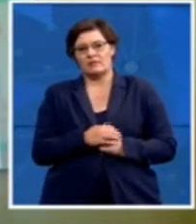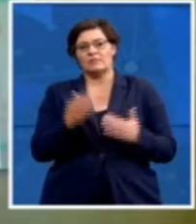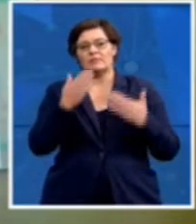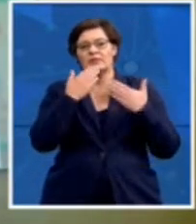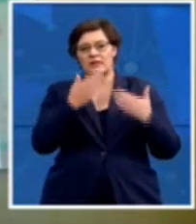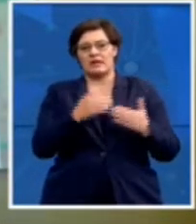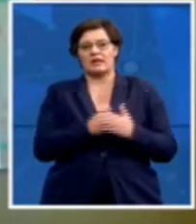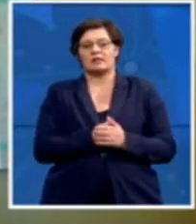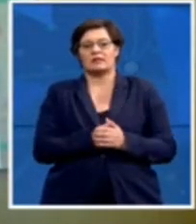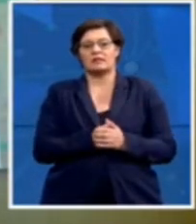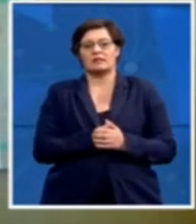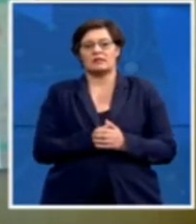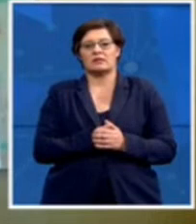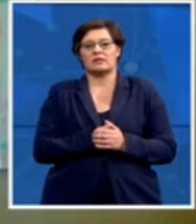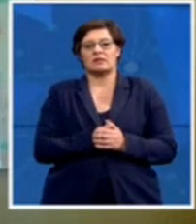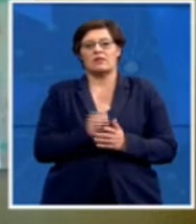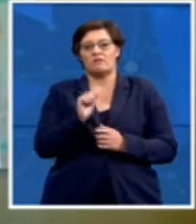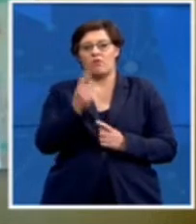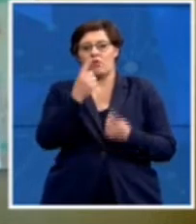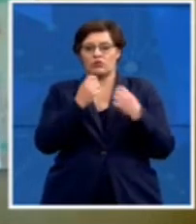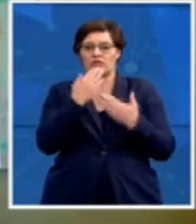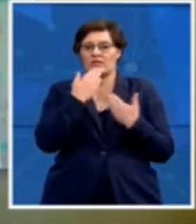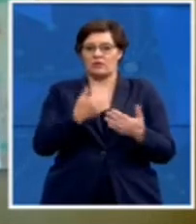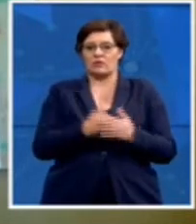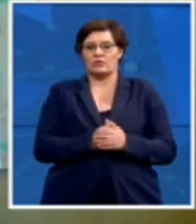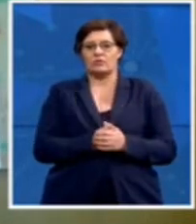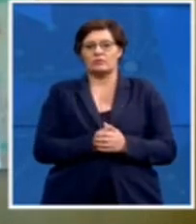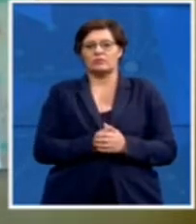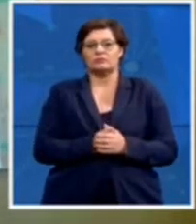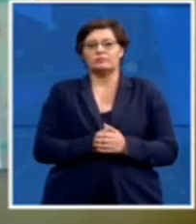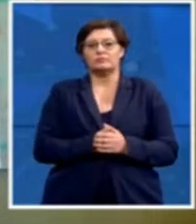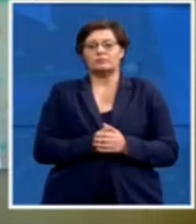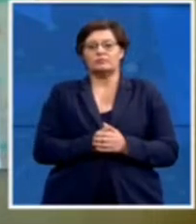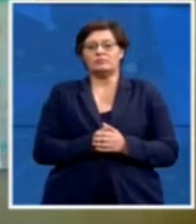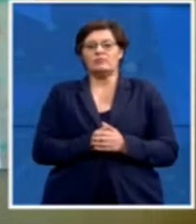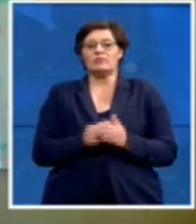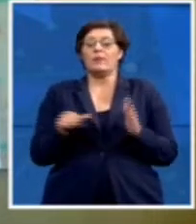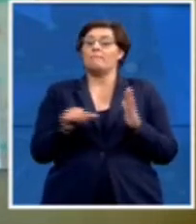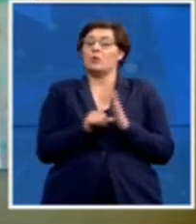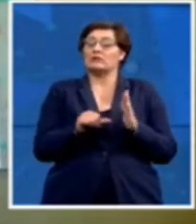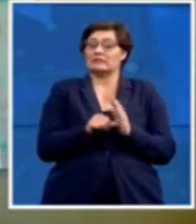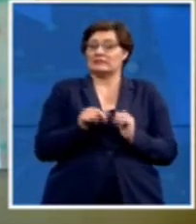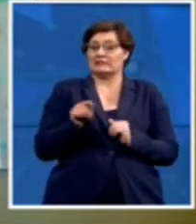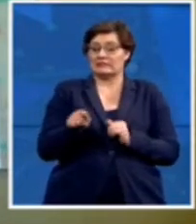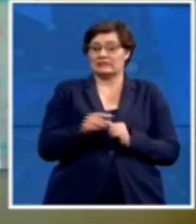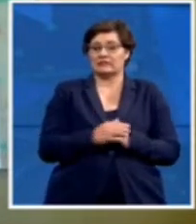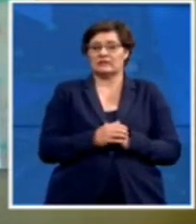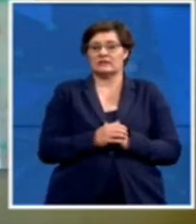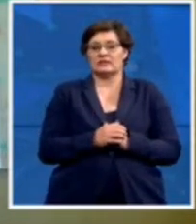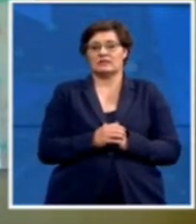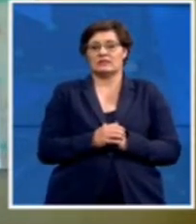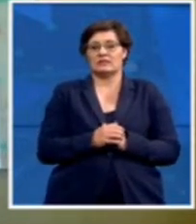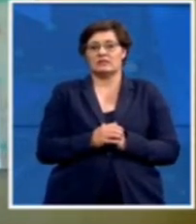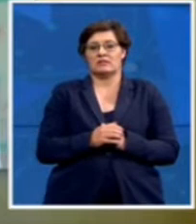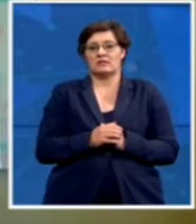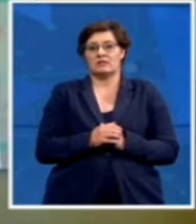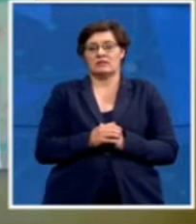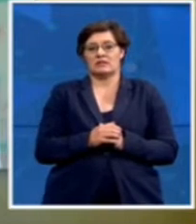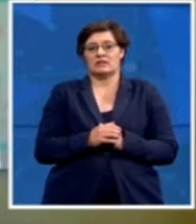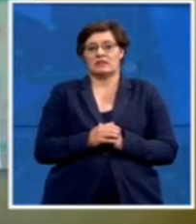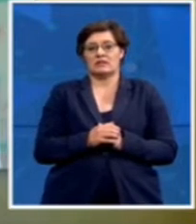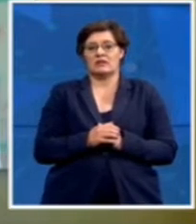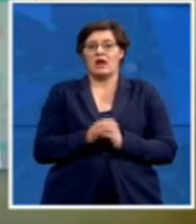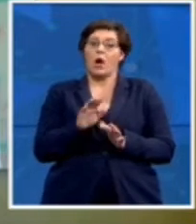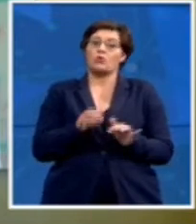question. Yeah, I think the significance of the degree of non-compliance is